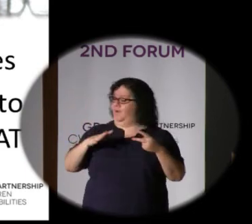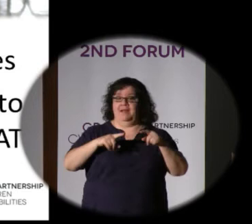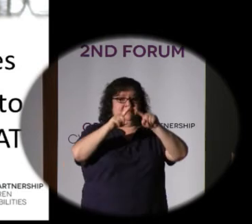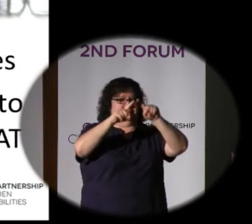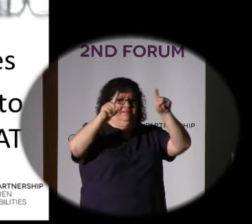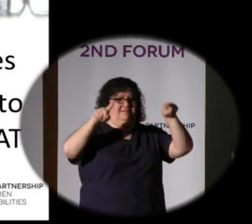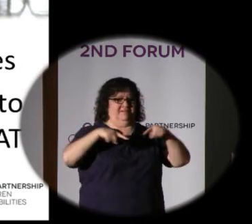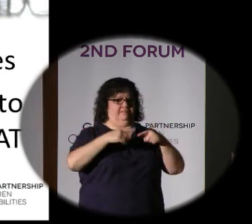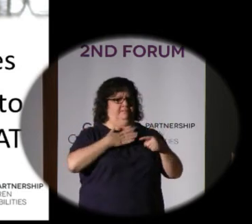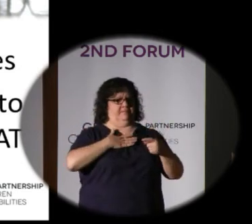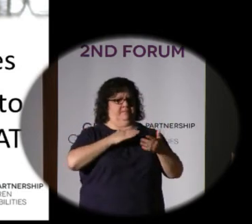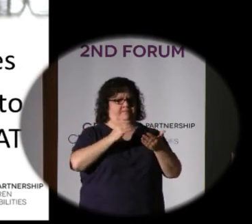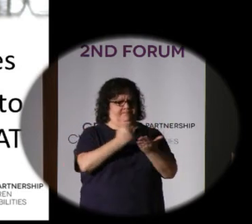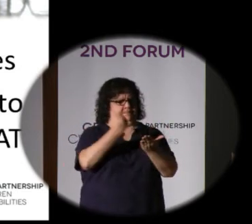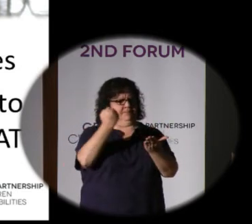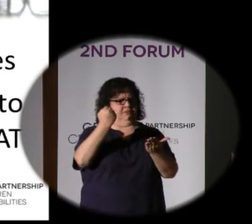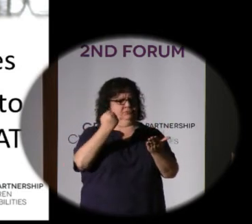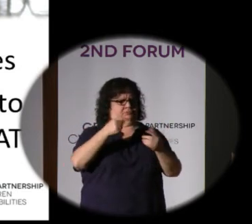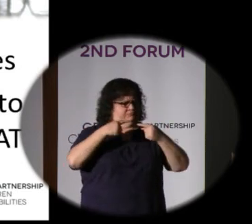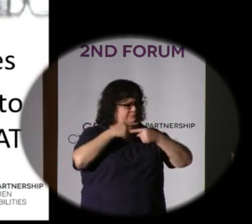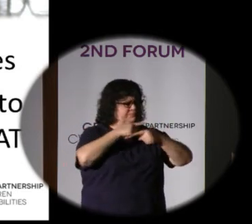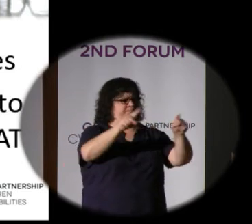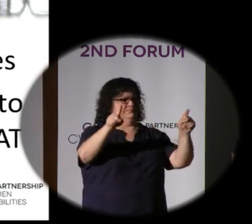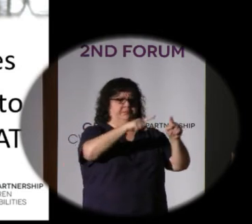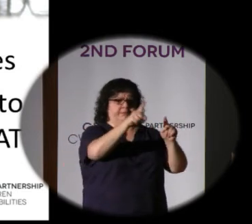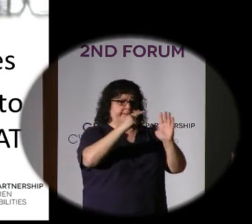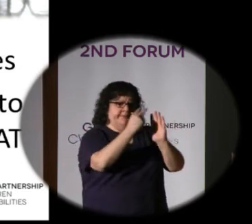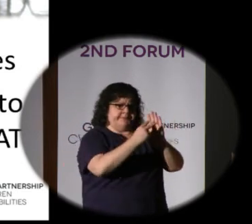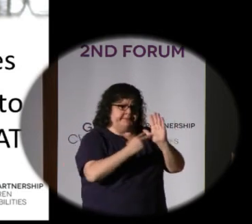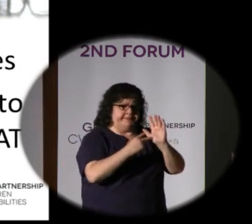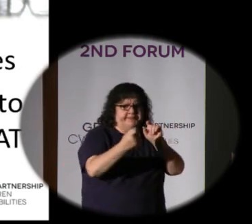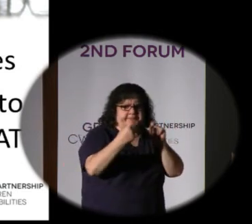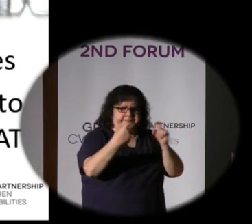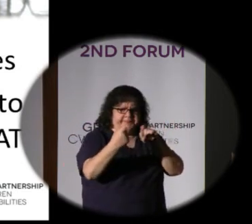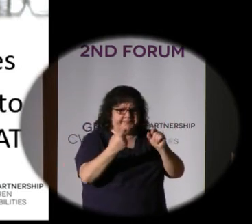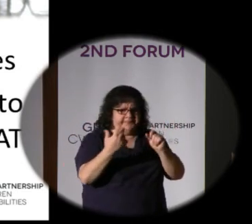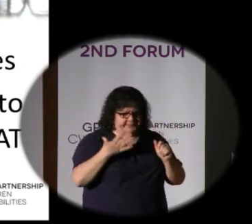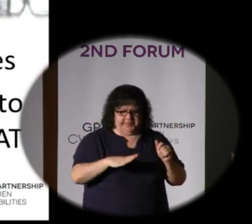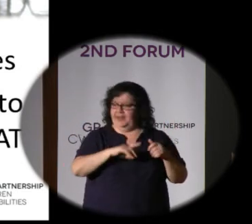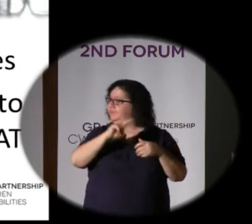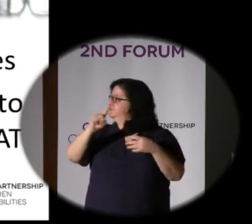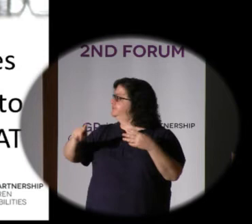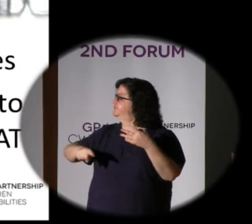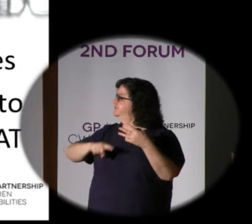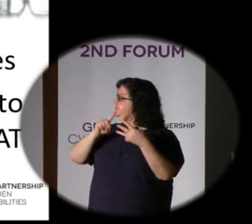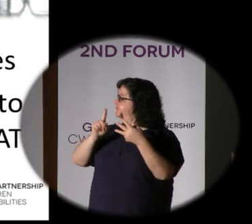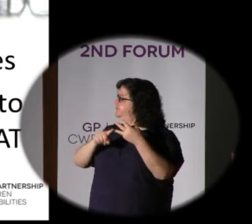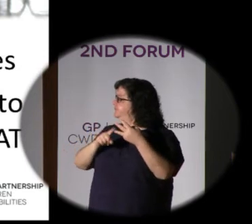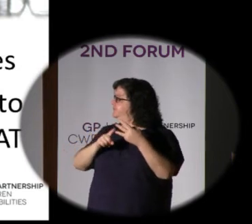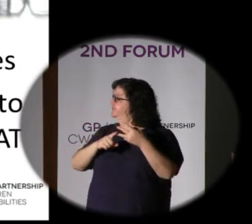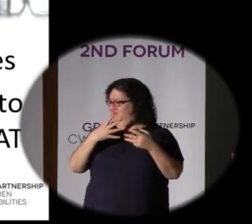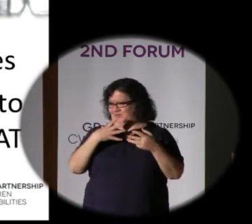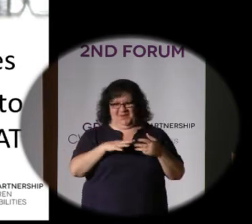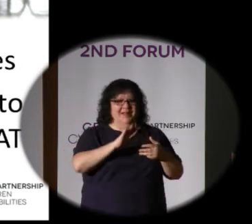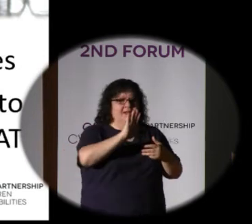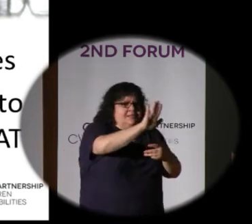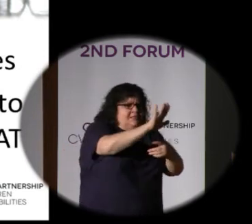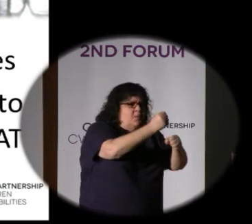Establishing linkages with other task force and reinforce their activities. And the last and most important is getting